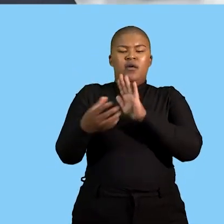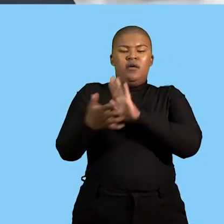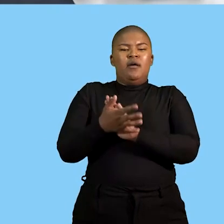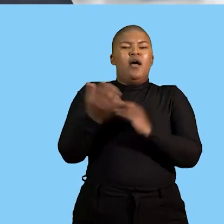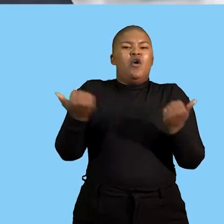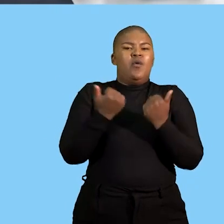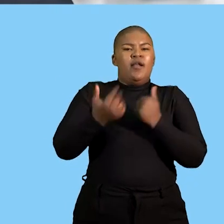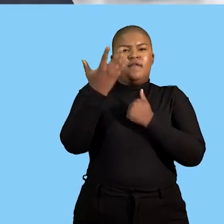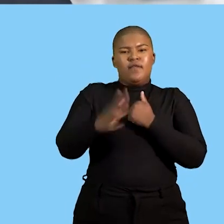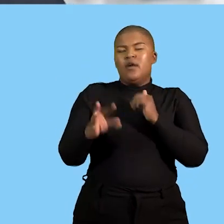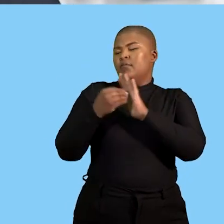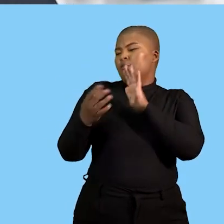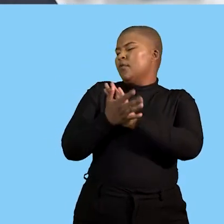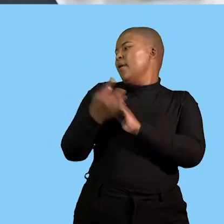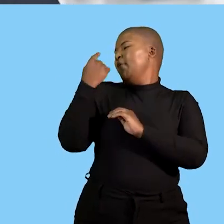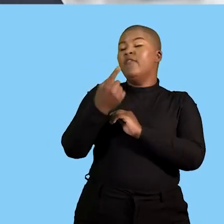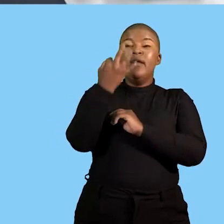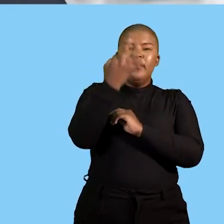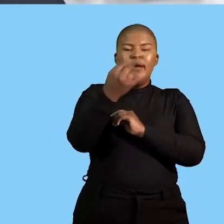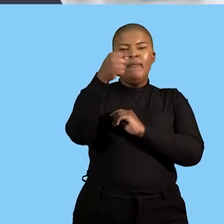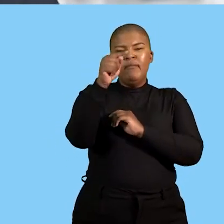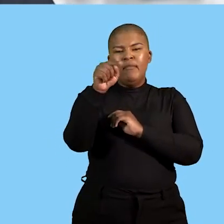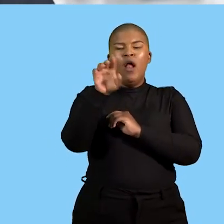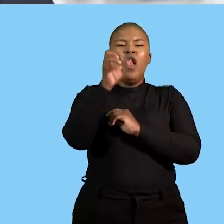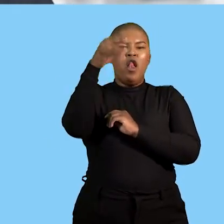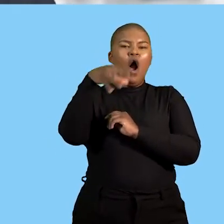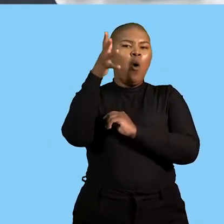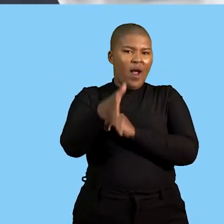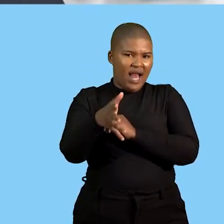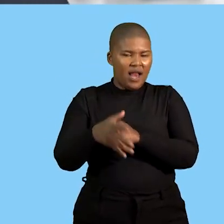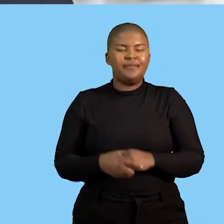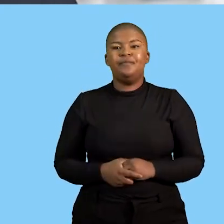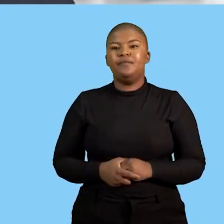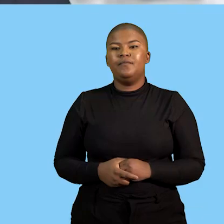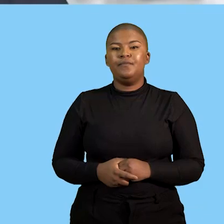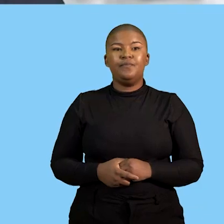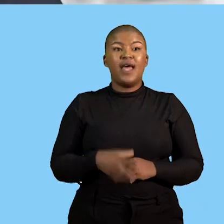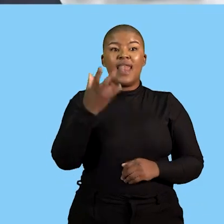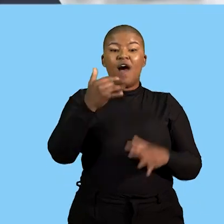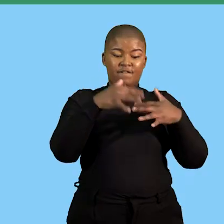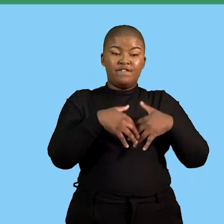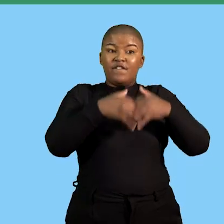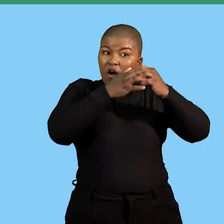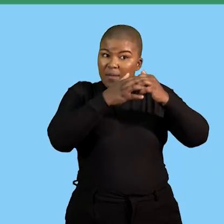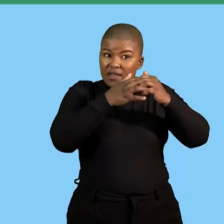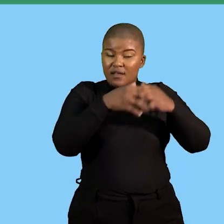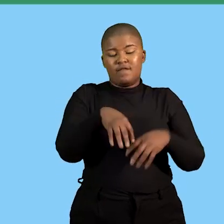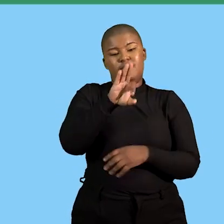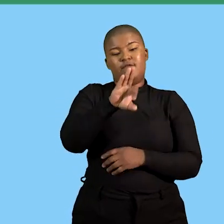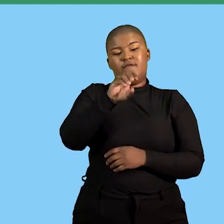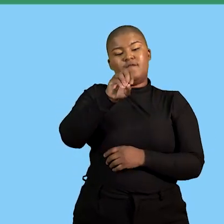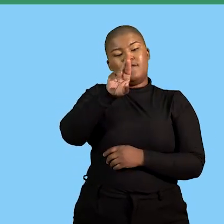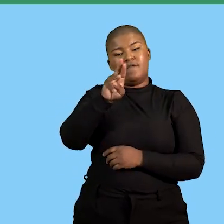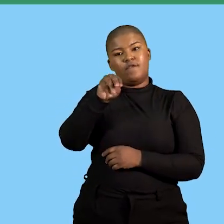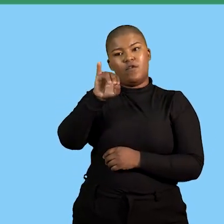that already has provided you with 3 marks from the previous question. So forming, individuals obtain